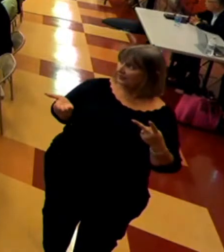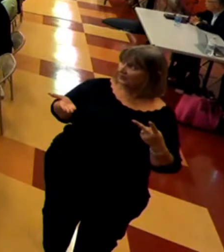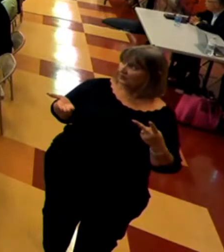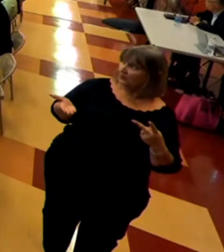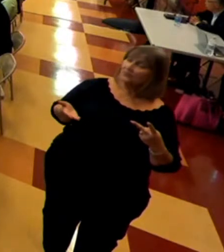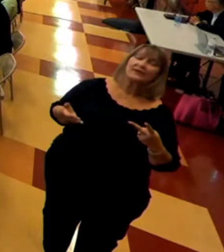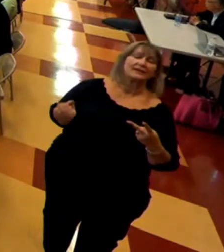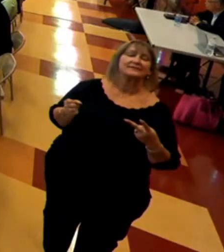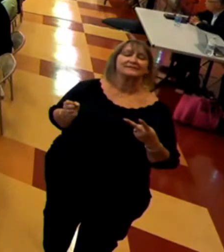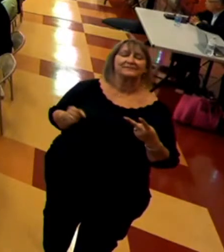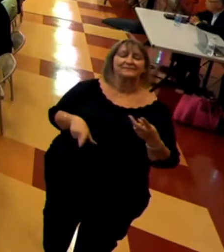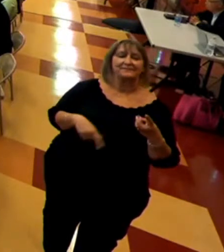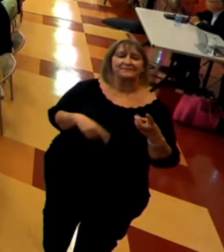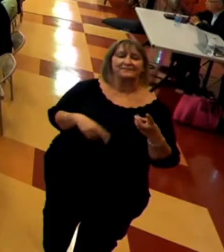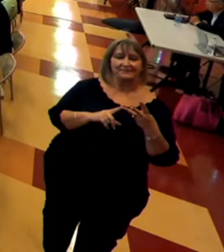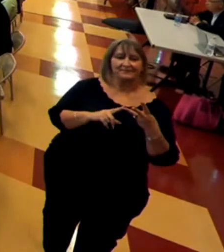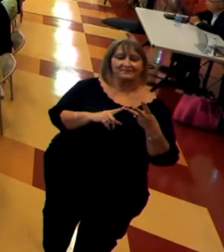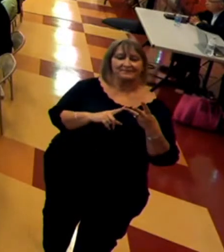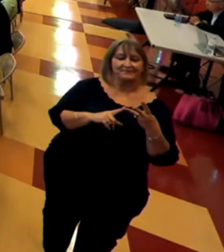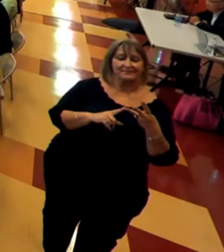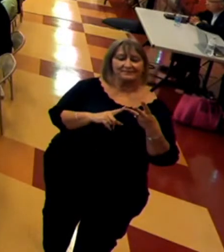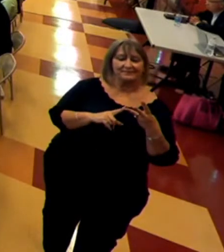Yeah. And then